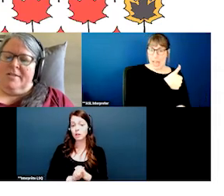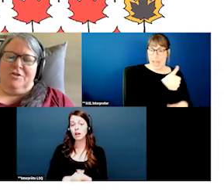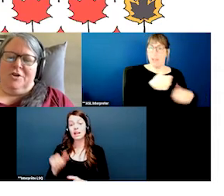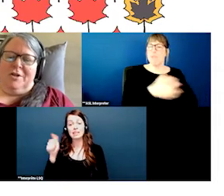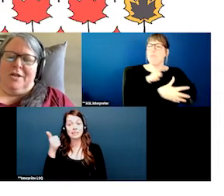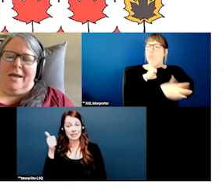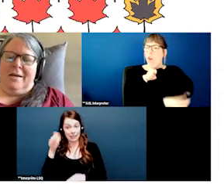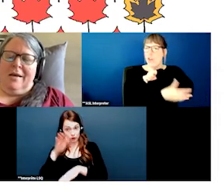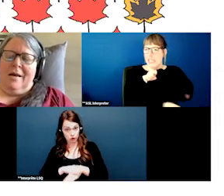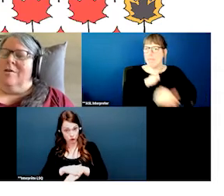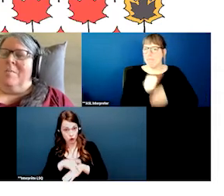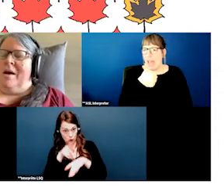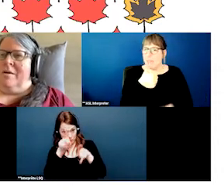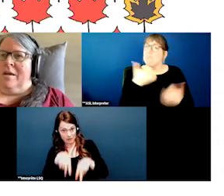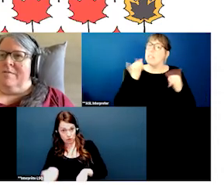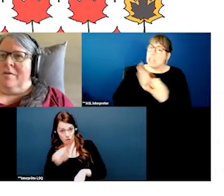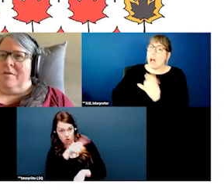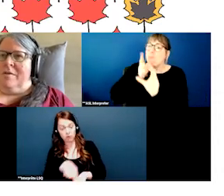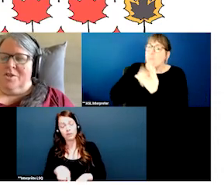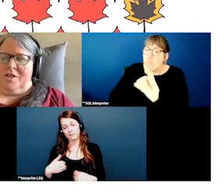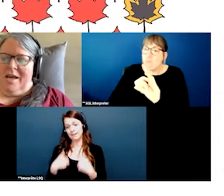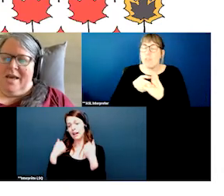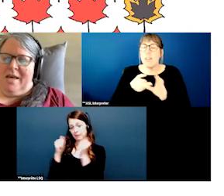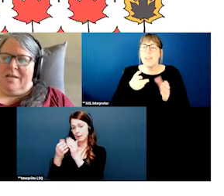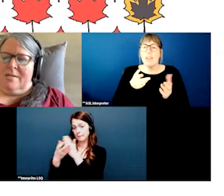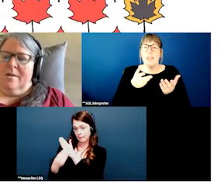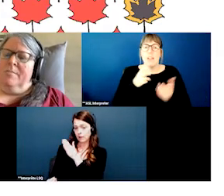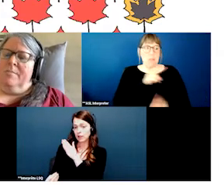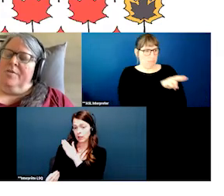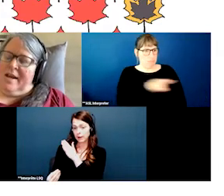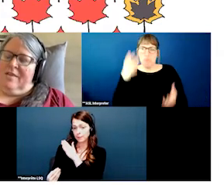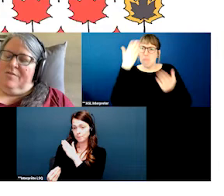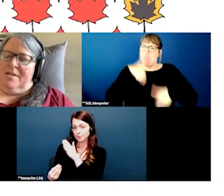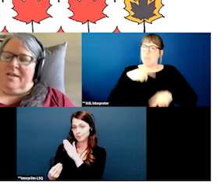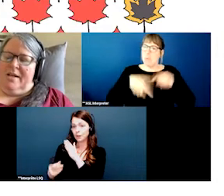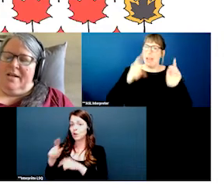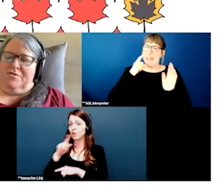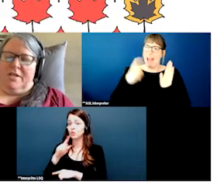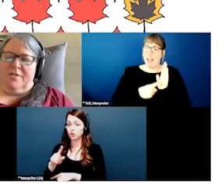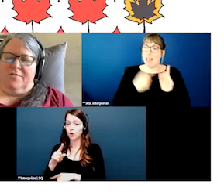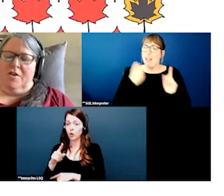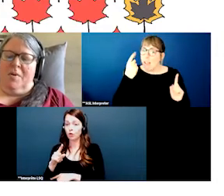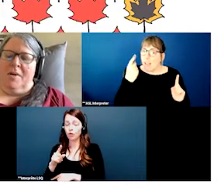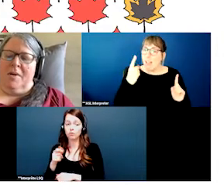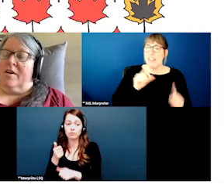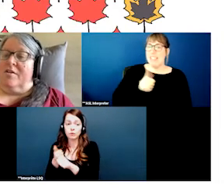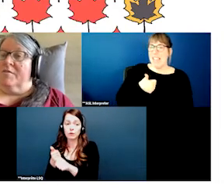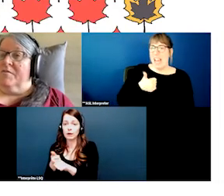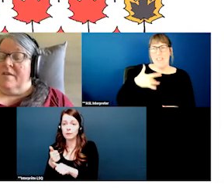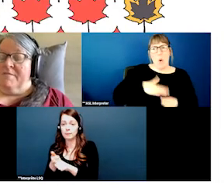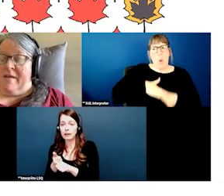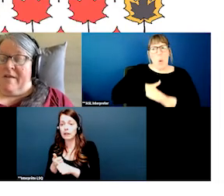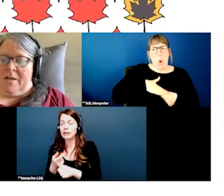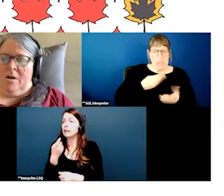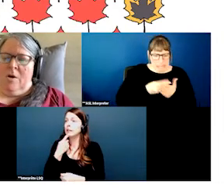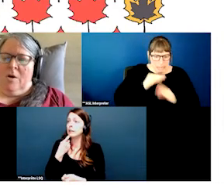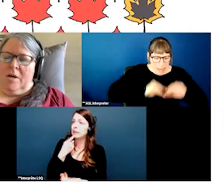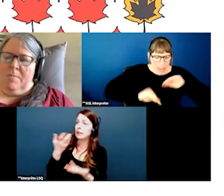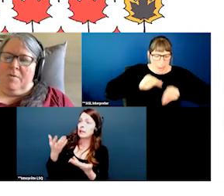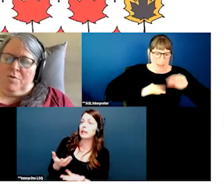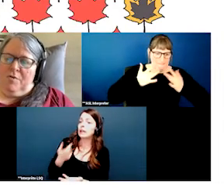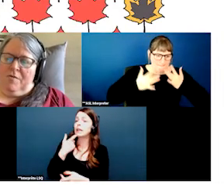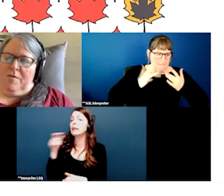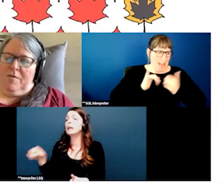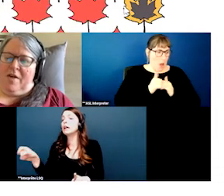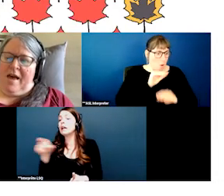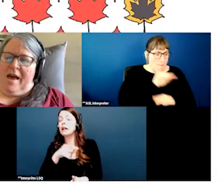they're probably still joining in, and you might not even know which 10 it is, but they live with the daily stress of not knowing how they're going to feed their family